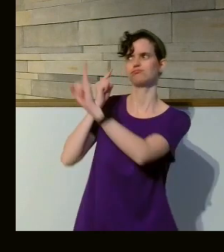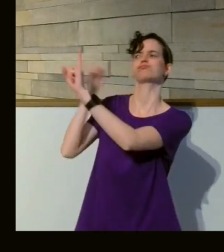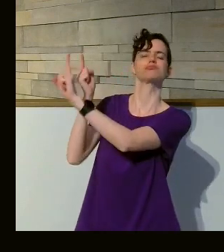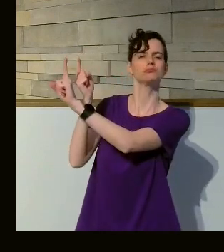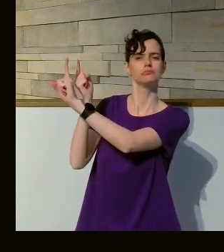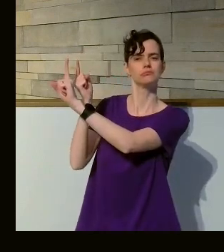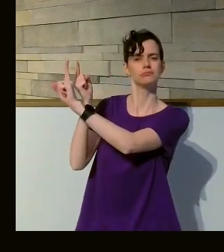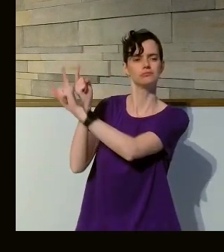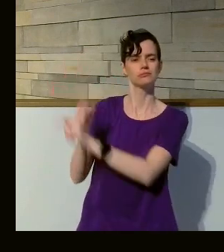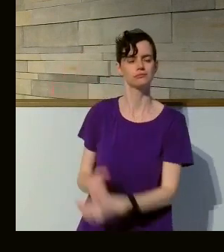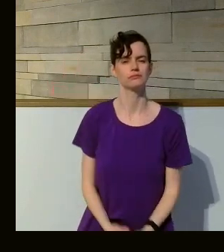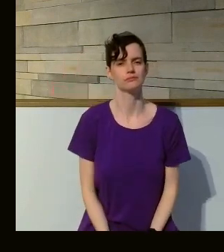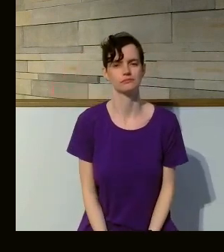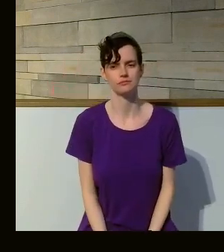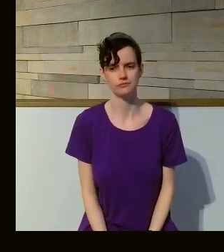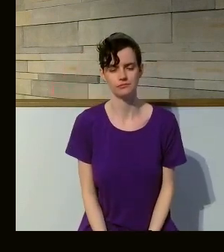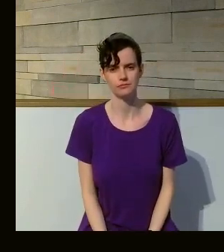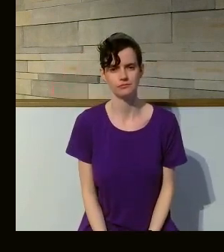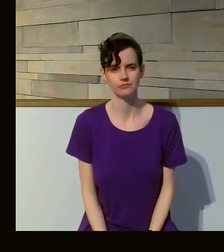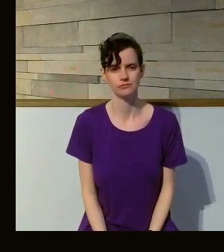in Christ.